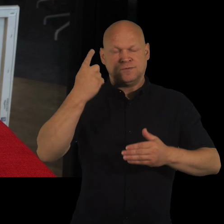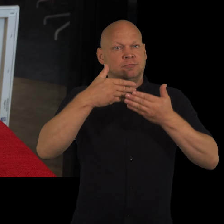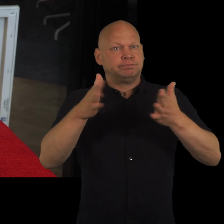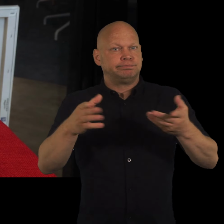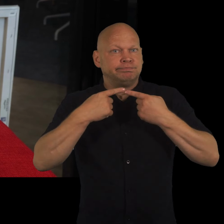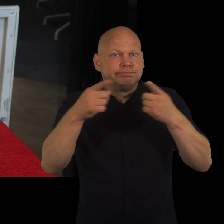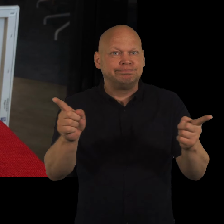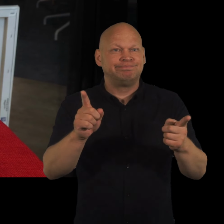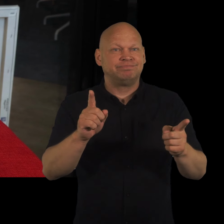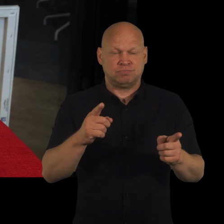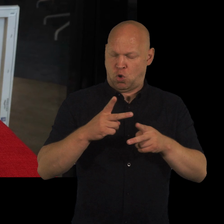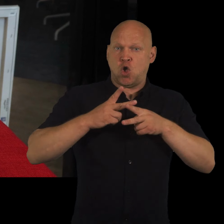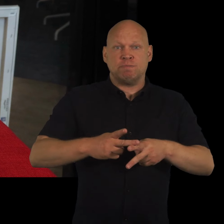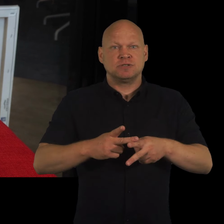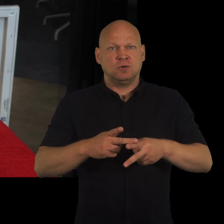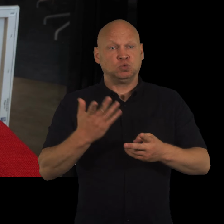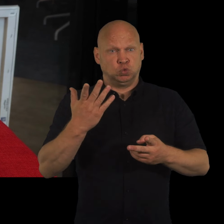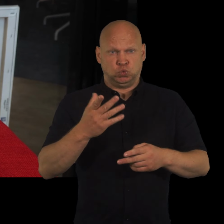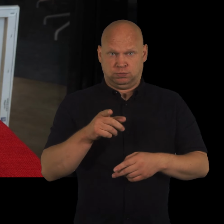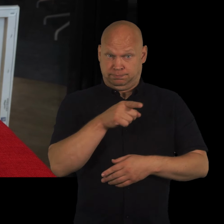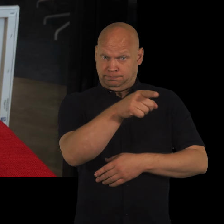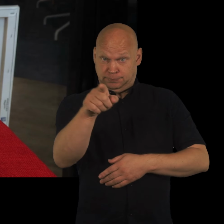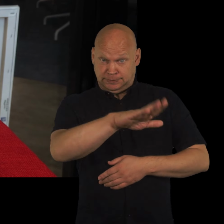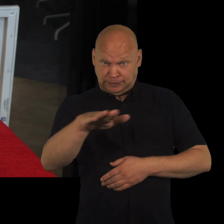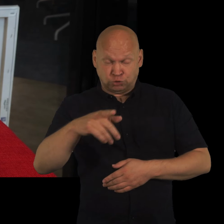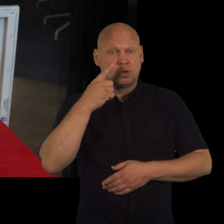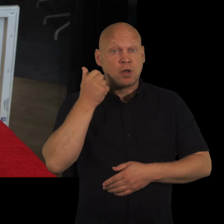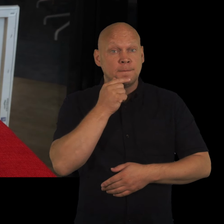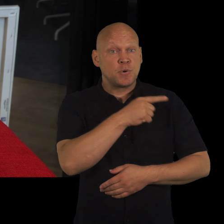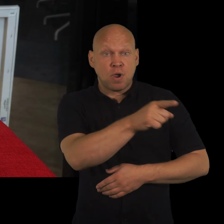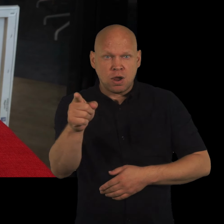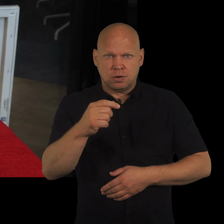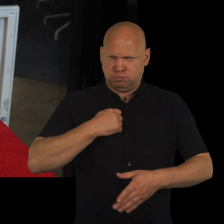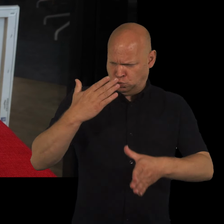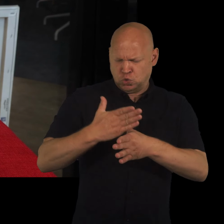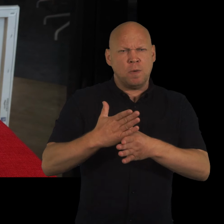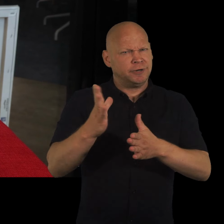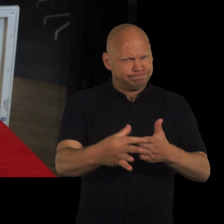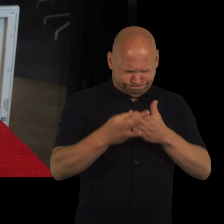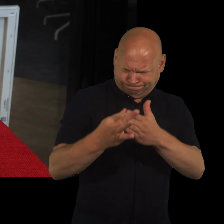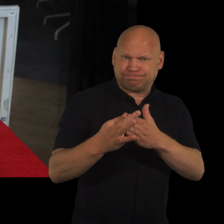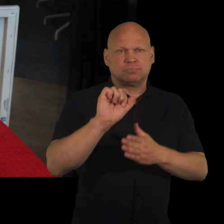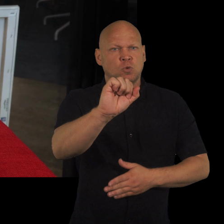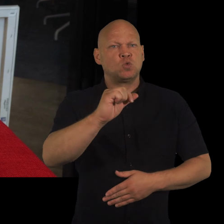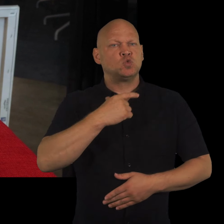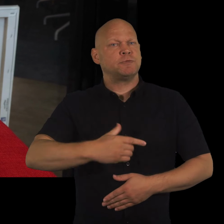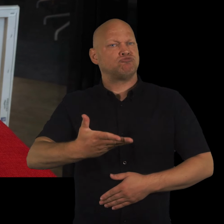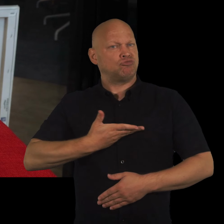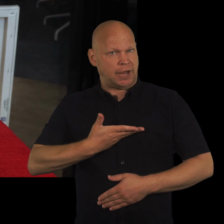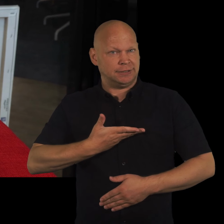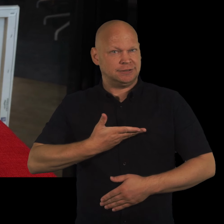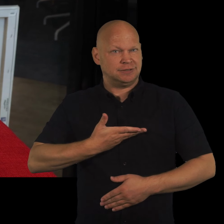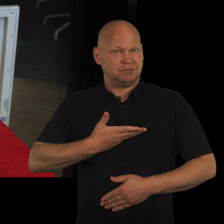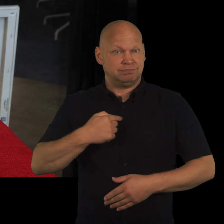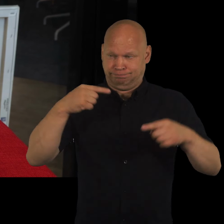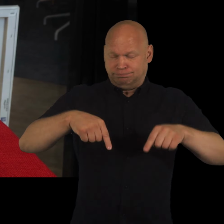I wanted my first public message as Commissioner to be to you, children and young people. My job is to be a fierce champion for your